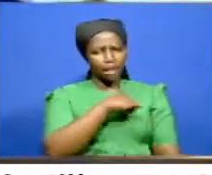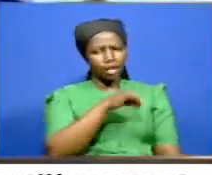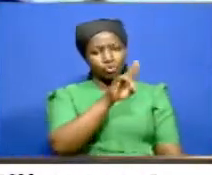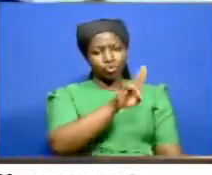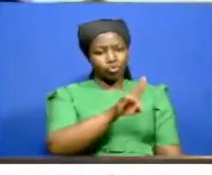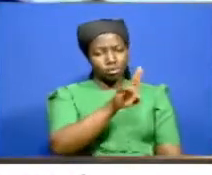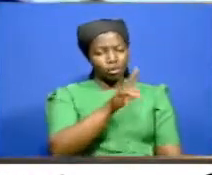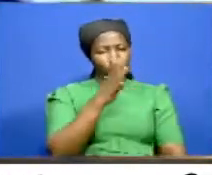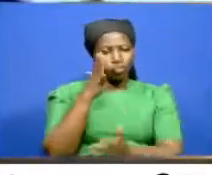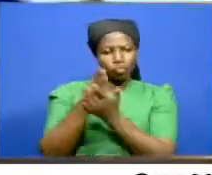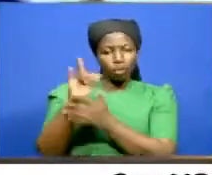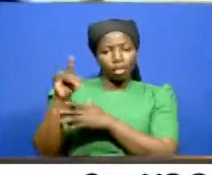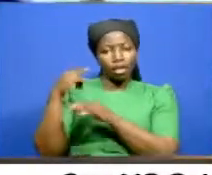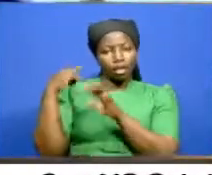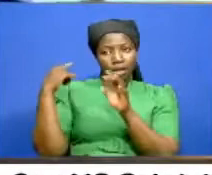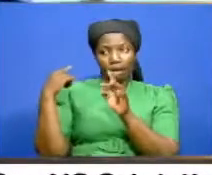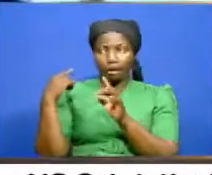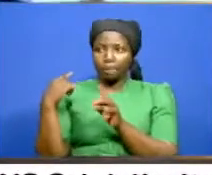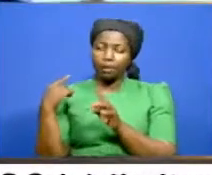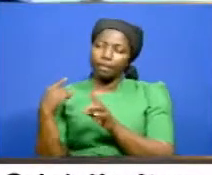It's definitely